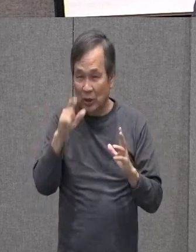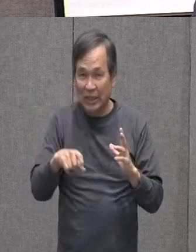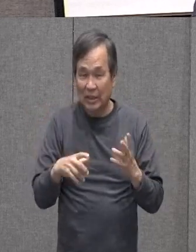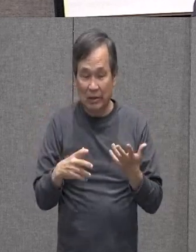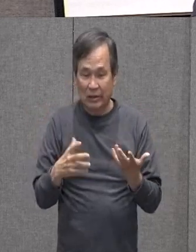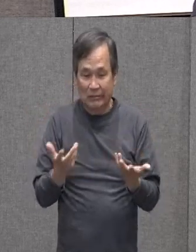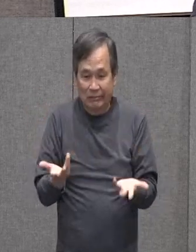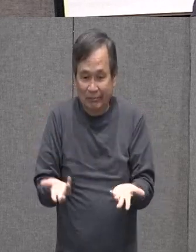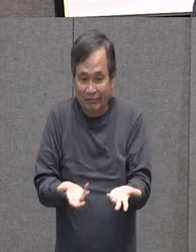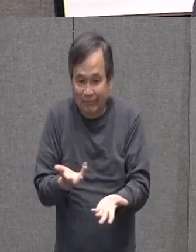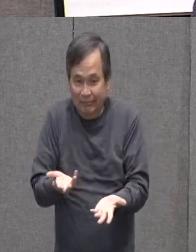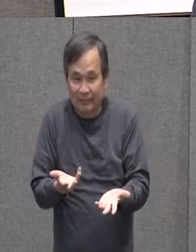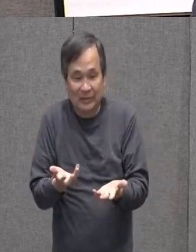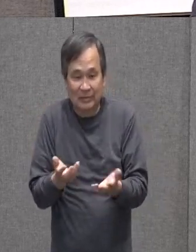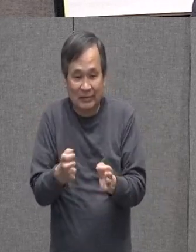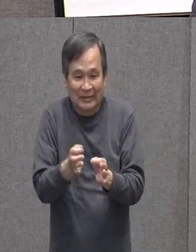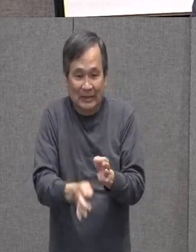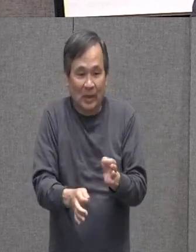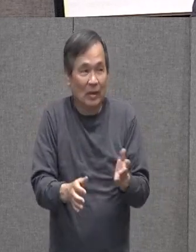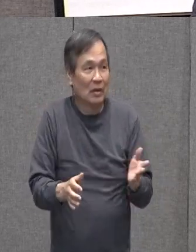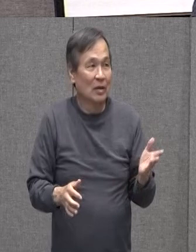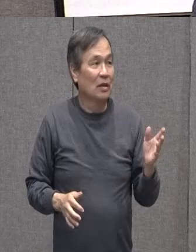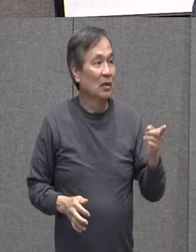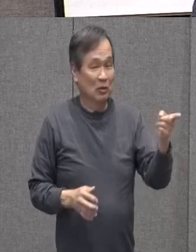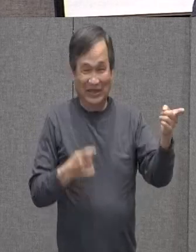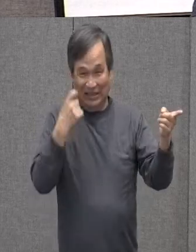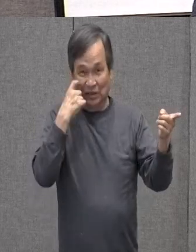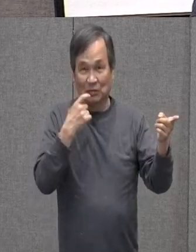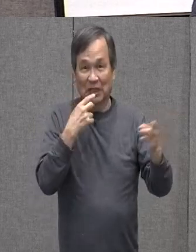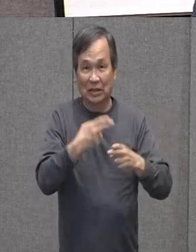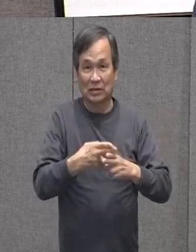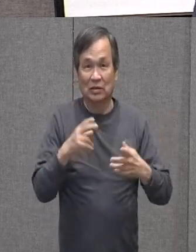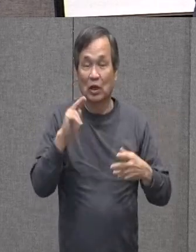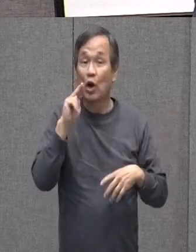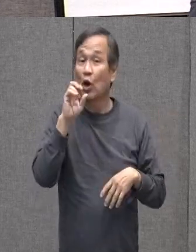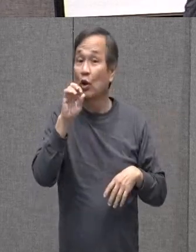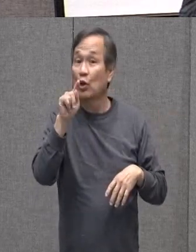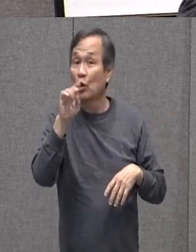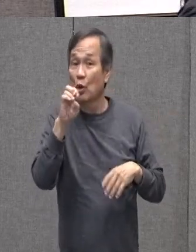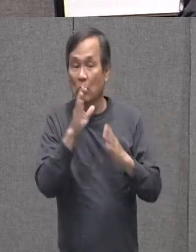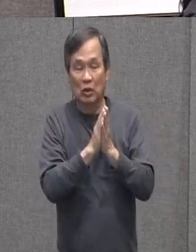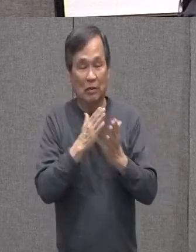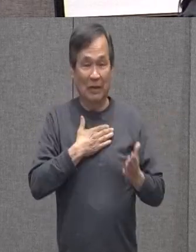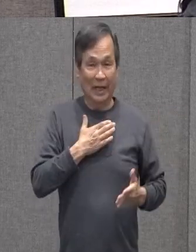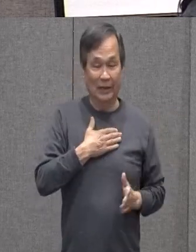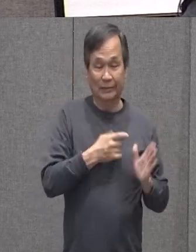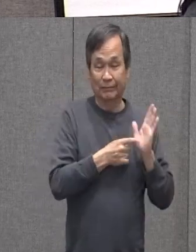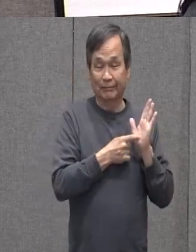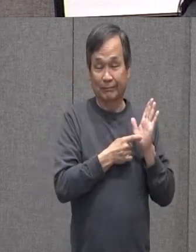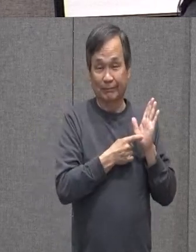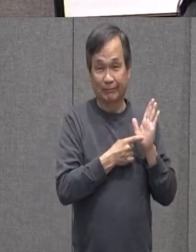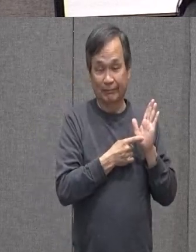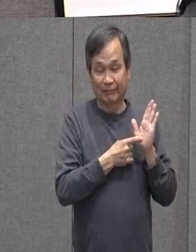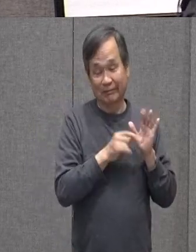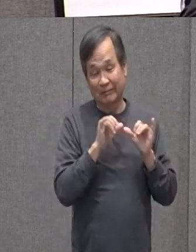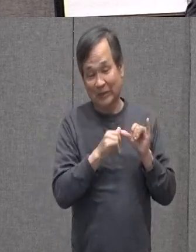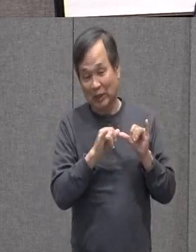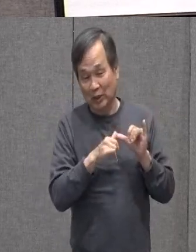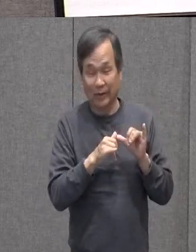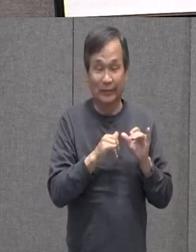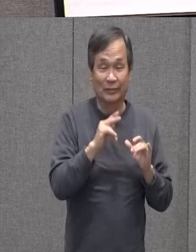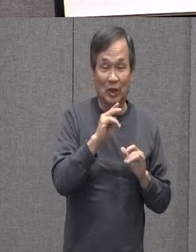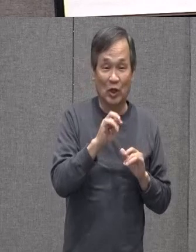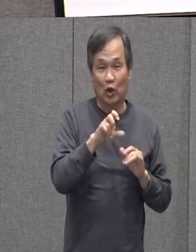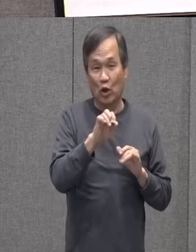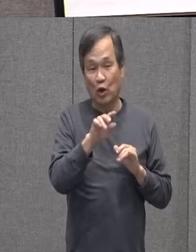It could be something very simple, like Ms. Garcia said, a notebook. Ooh. This is my engineering notebook.